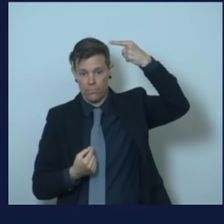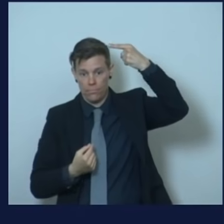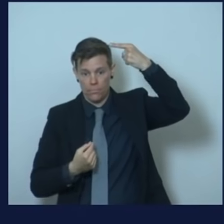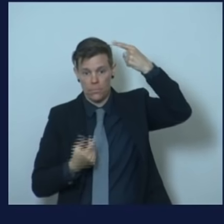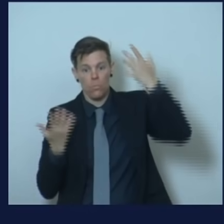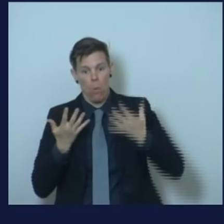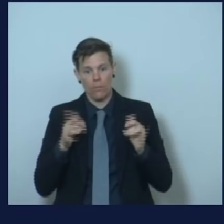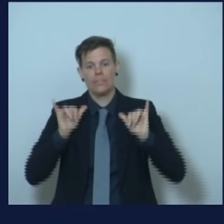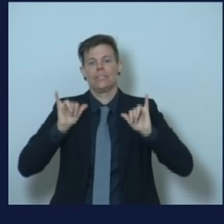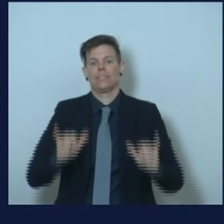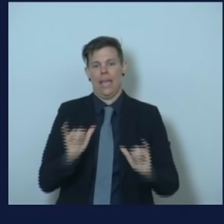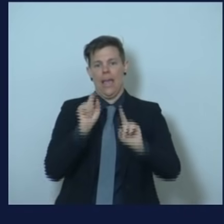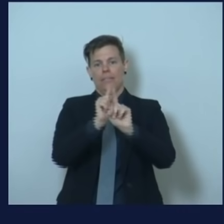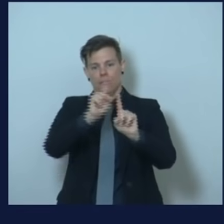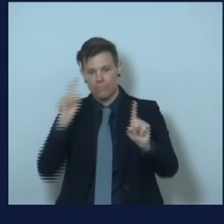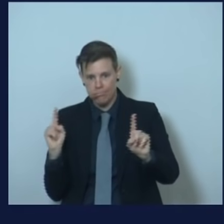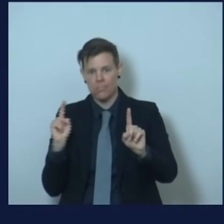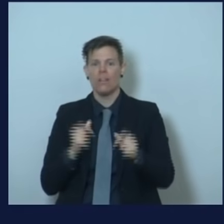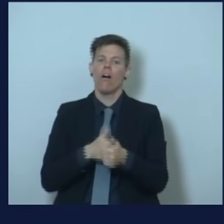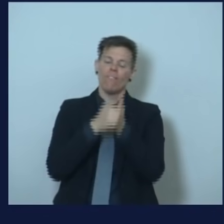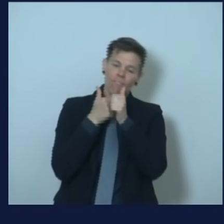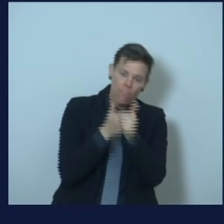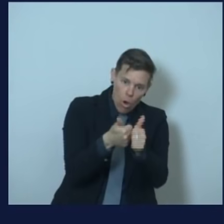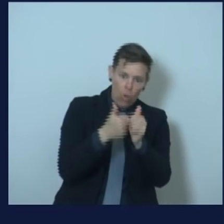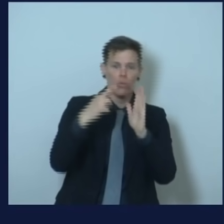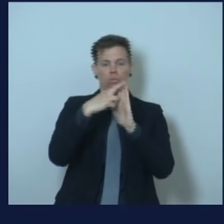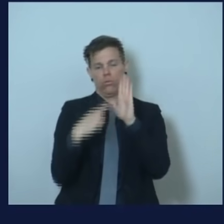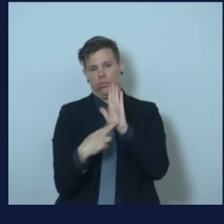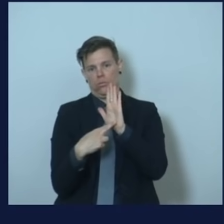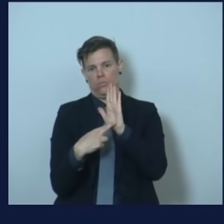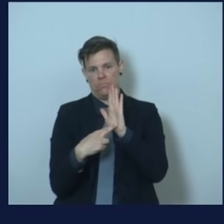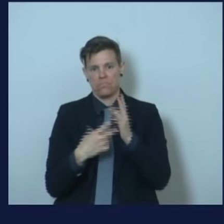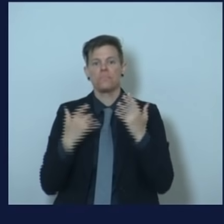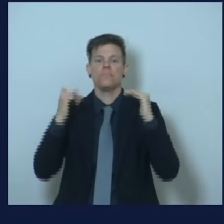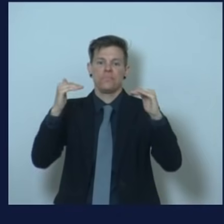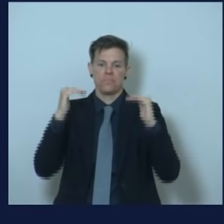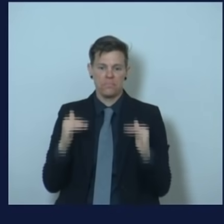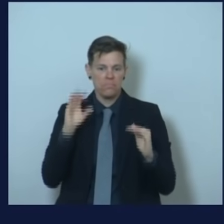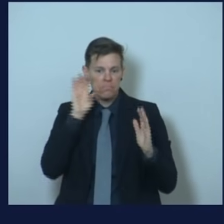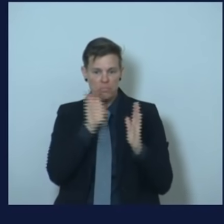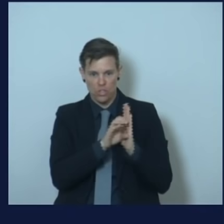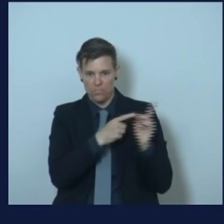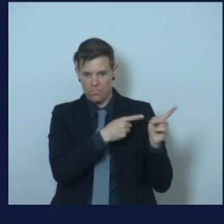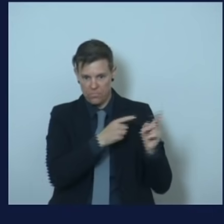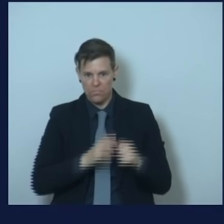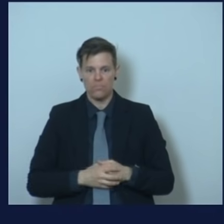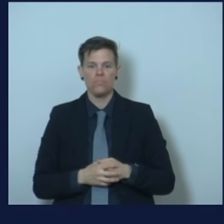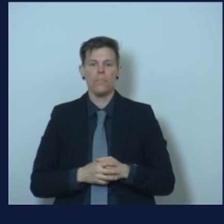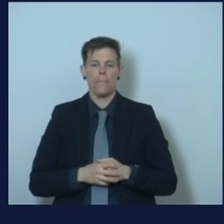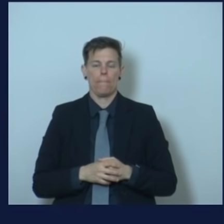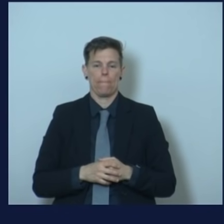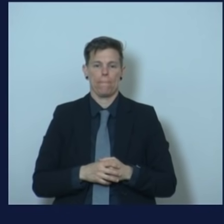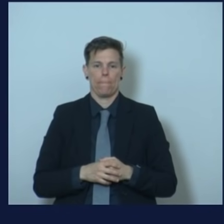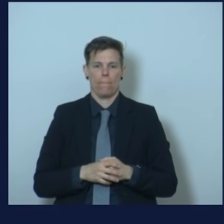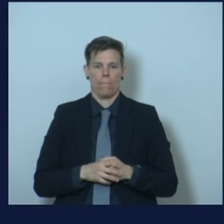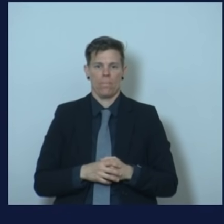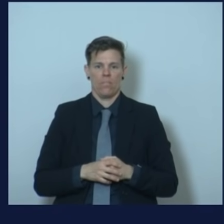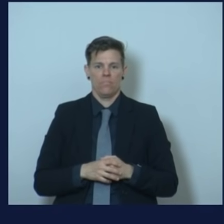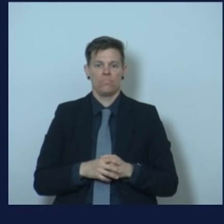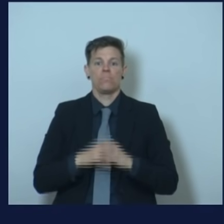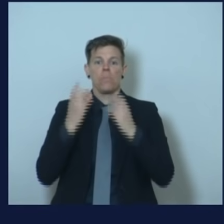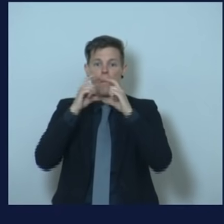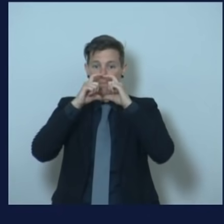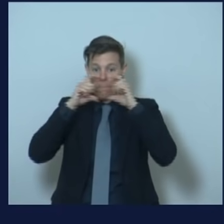unless you follow and continue social distancing. Next slide, please. All right, so face coverings for